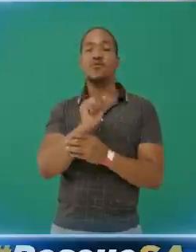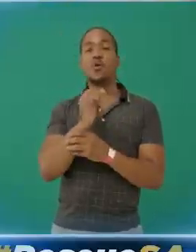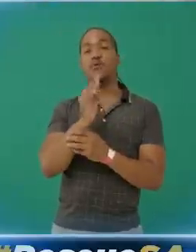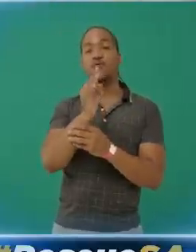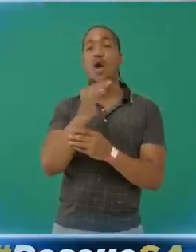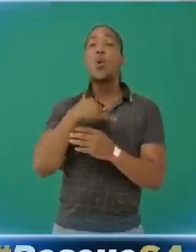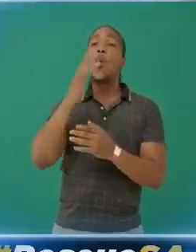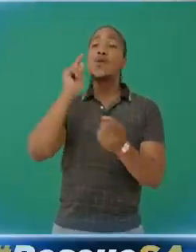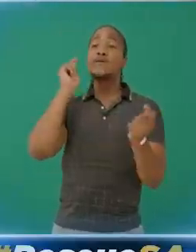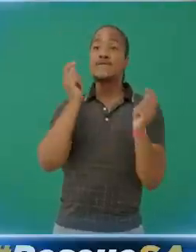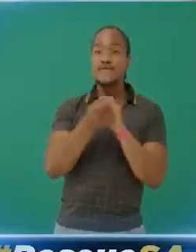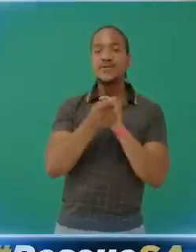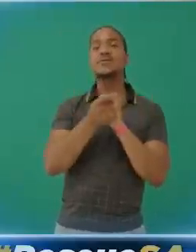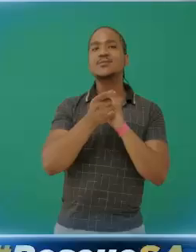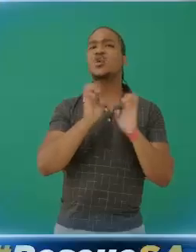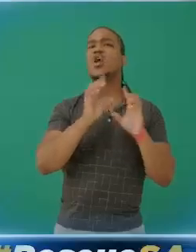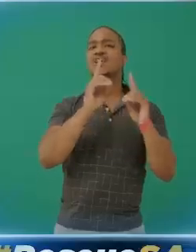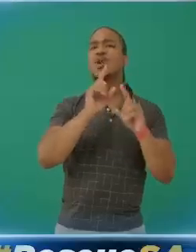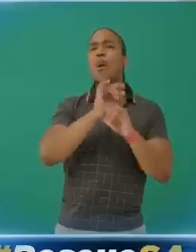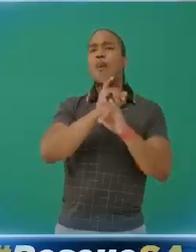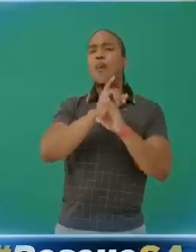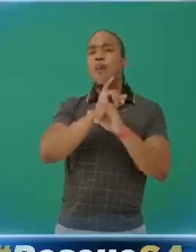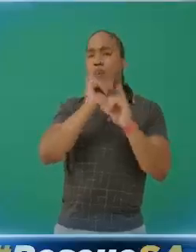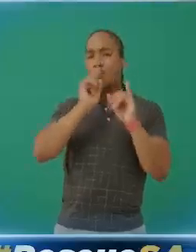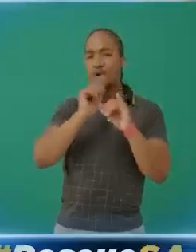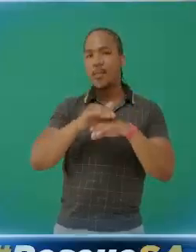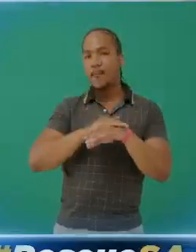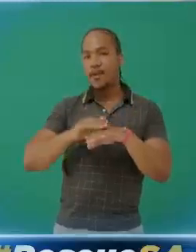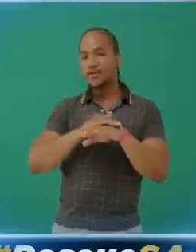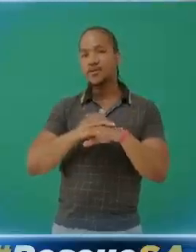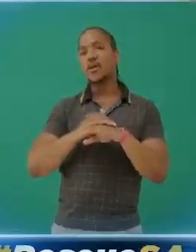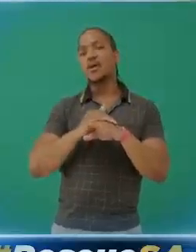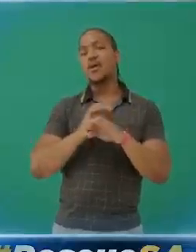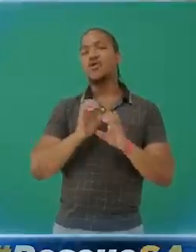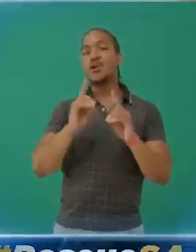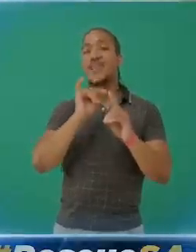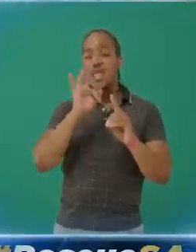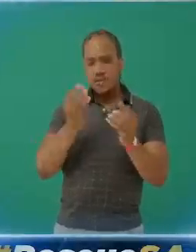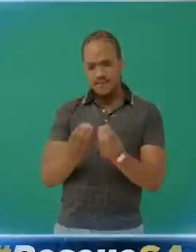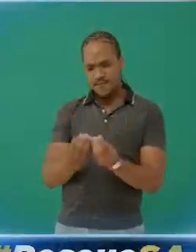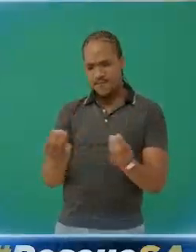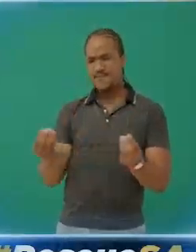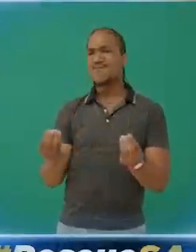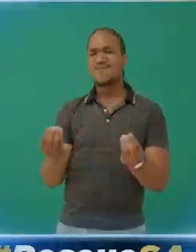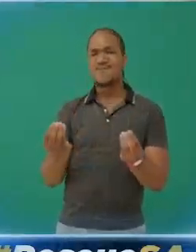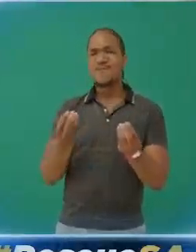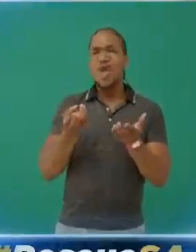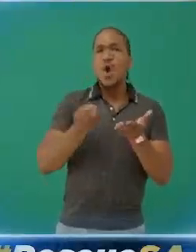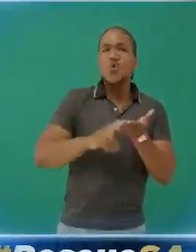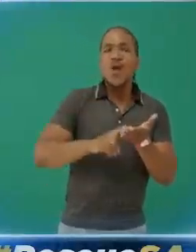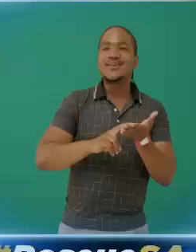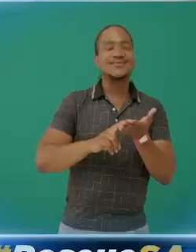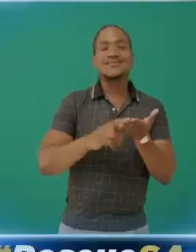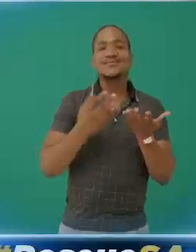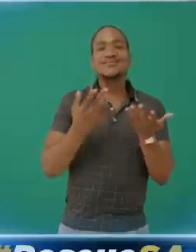fix basic education. But none of this can be possible, Gwen, if young people out there do not register to form part of the rescue mission.